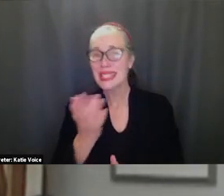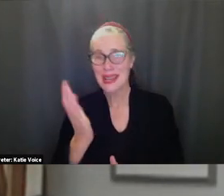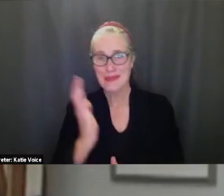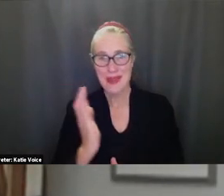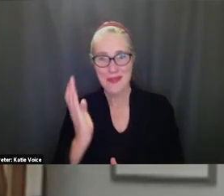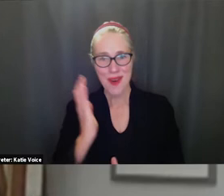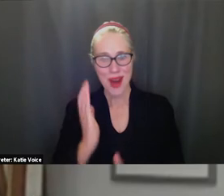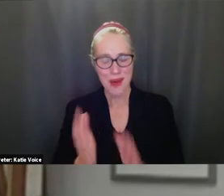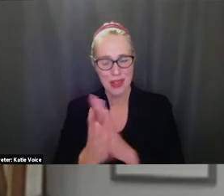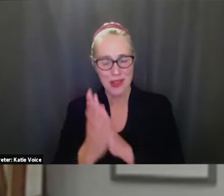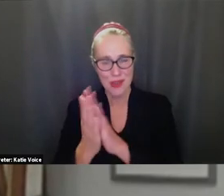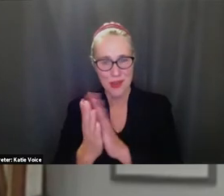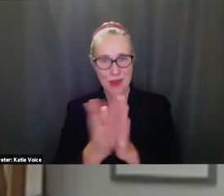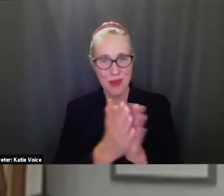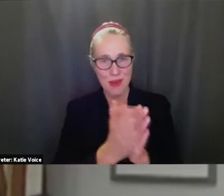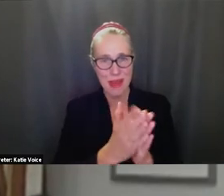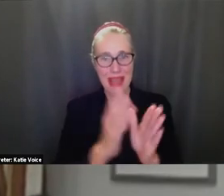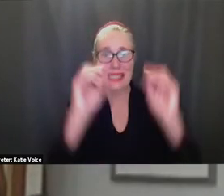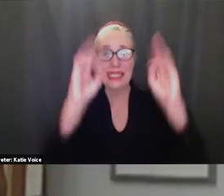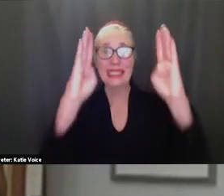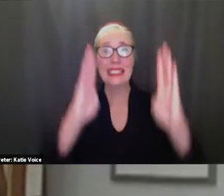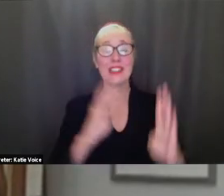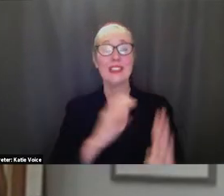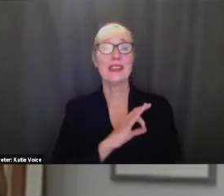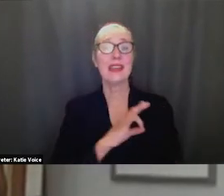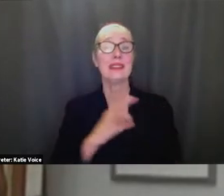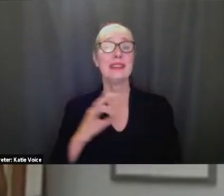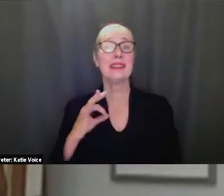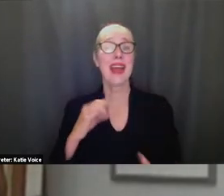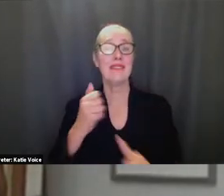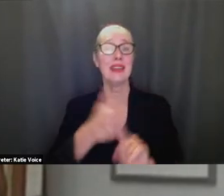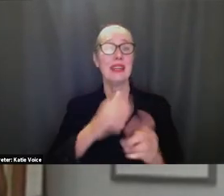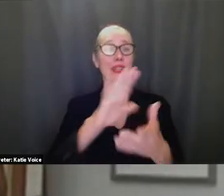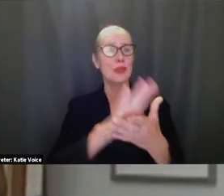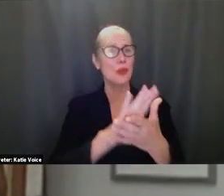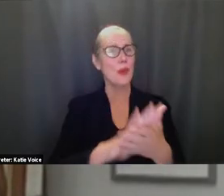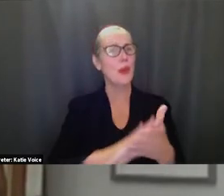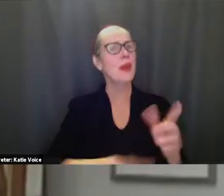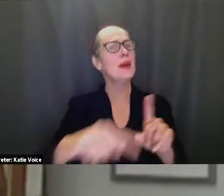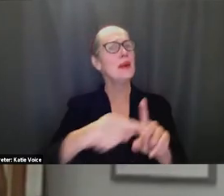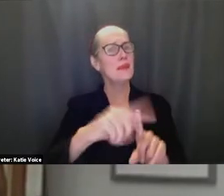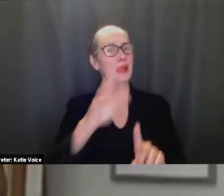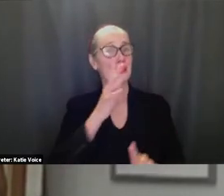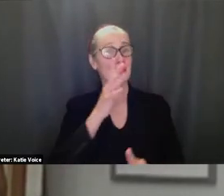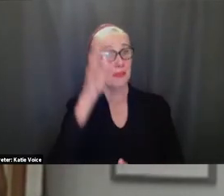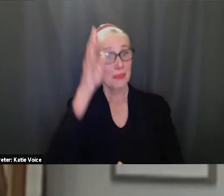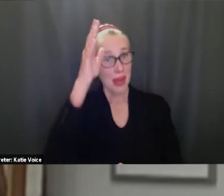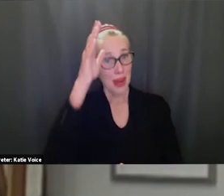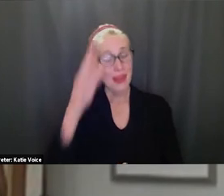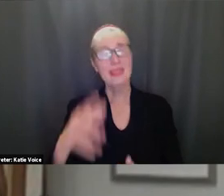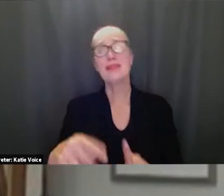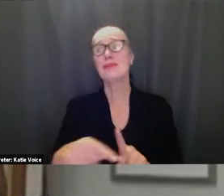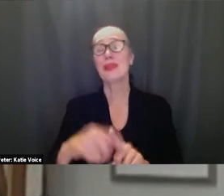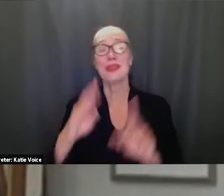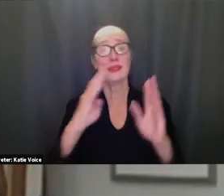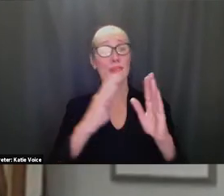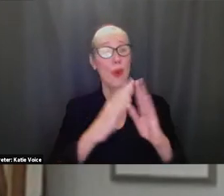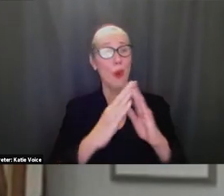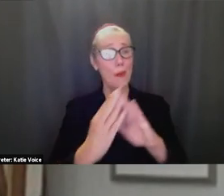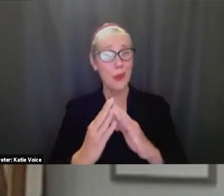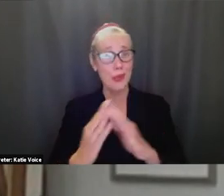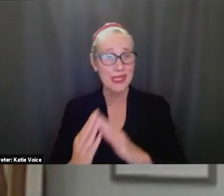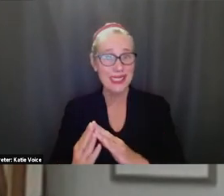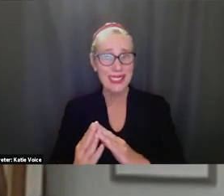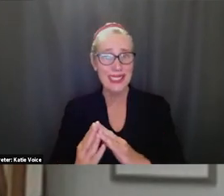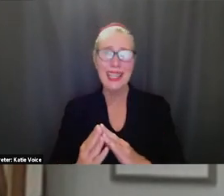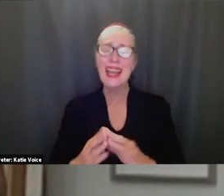teachers and the staff at the diff at the schools and our parents and our community in the effort as we